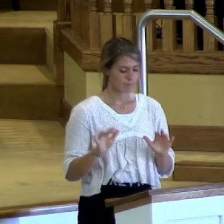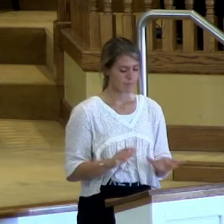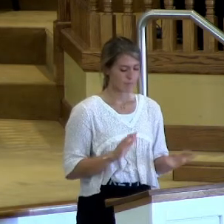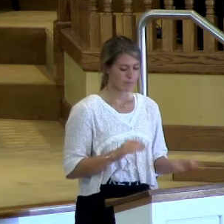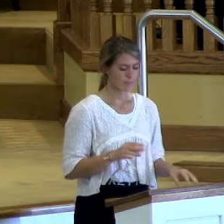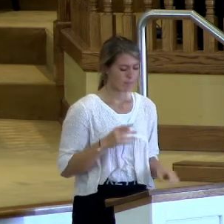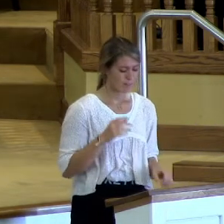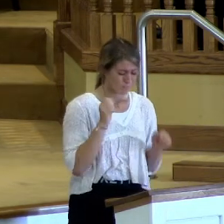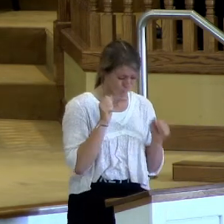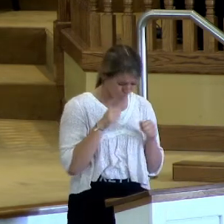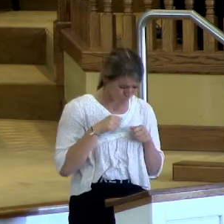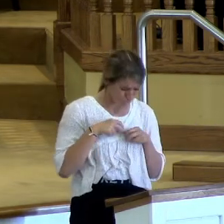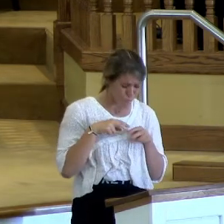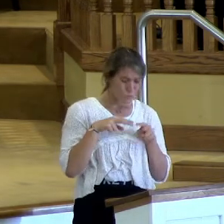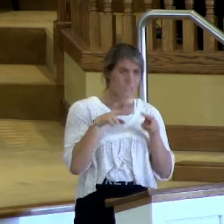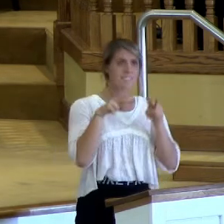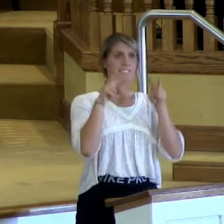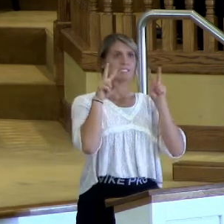see.